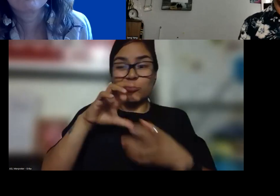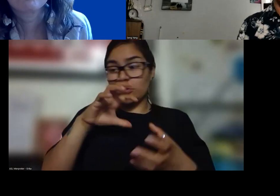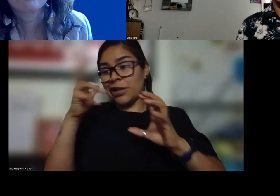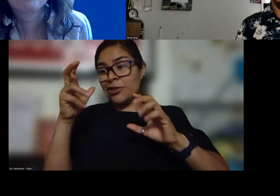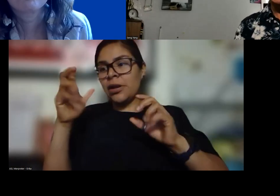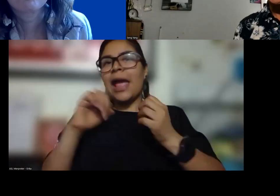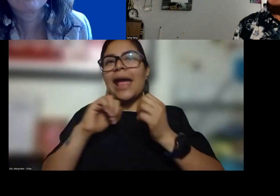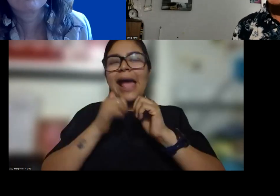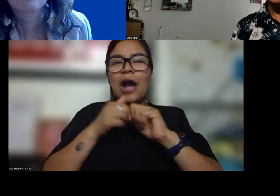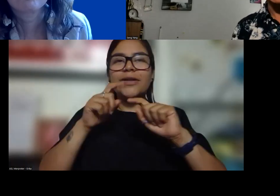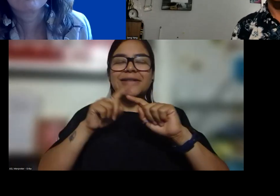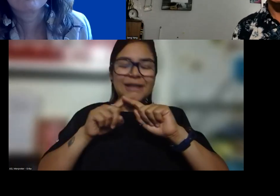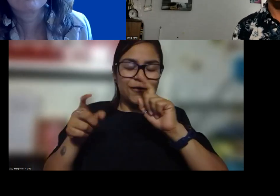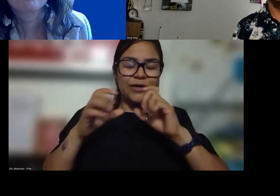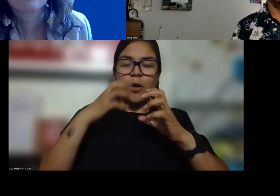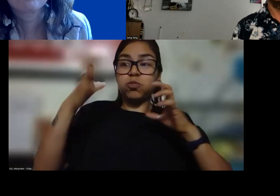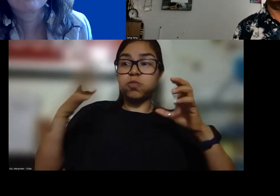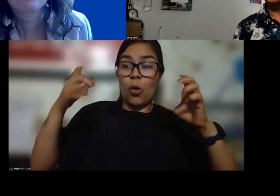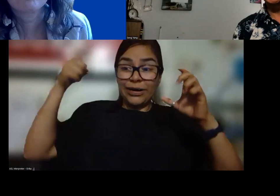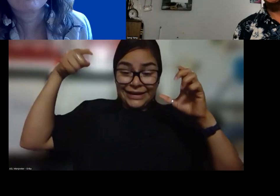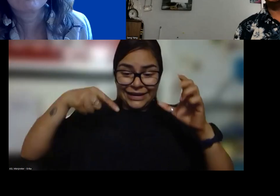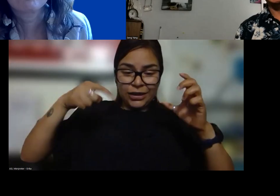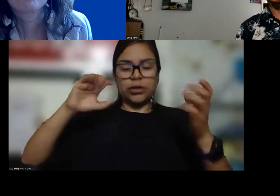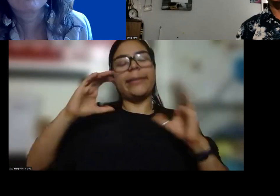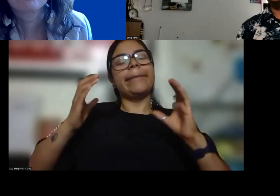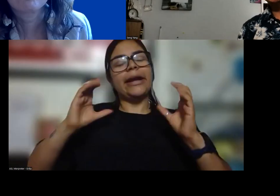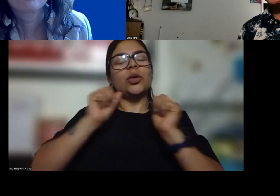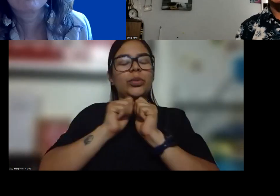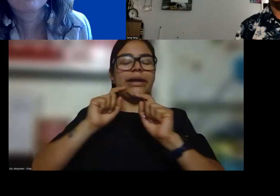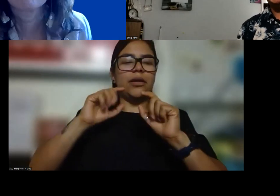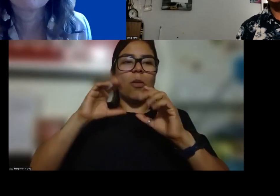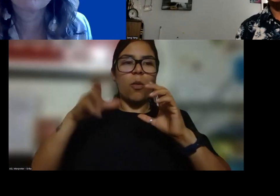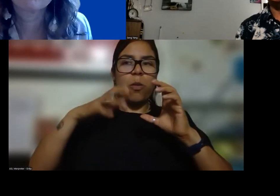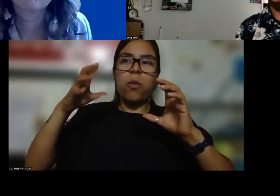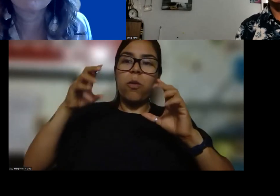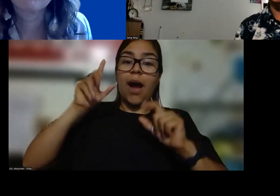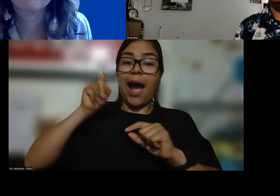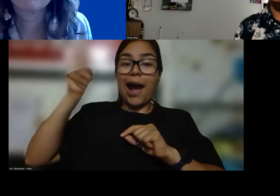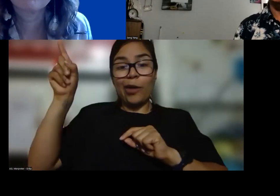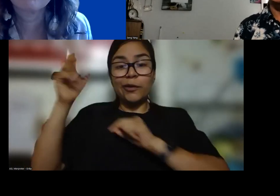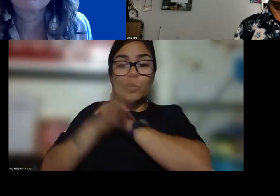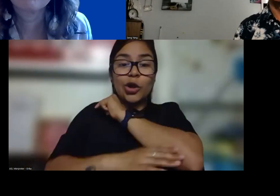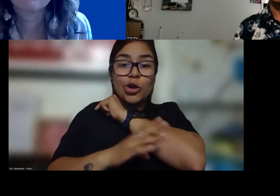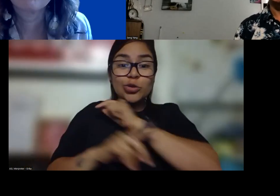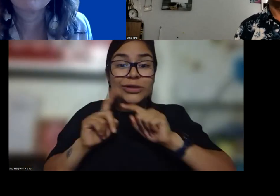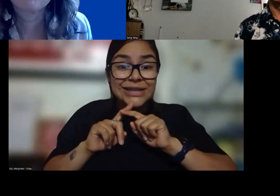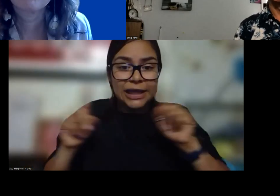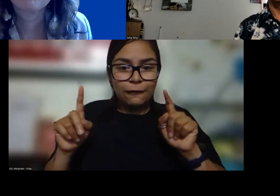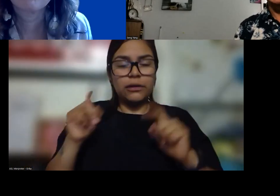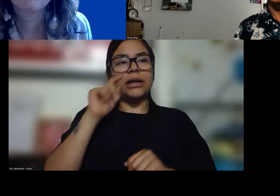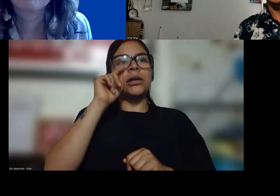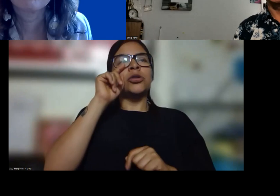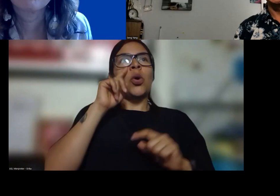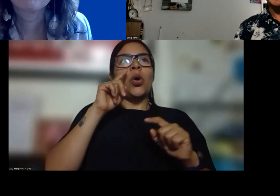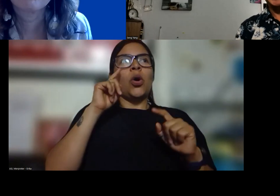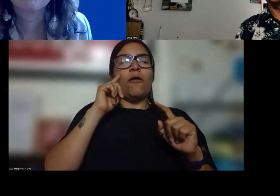smoking there. And right now we also work with the UC Berkeley, some kind of education to educate among community about the